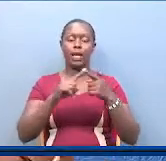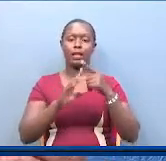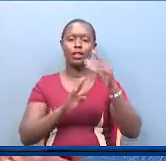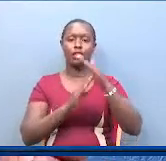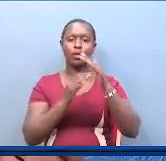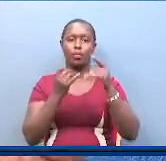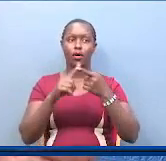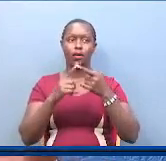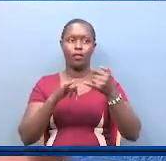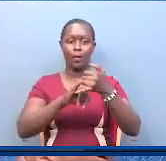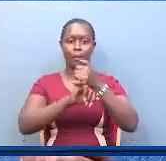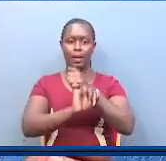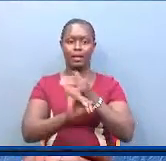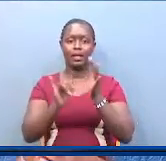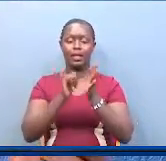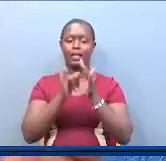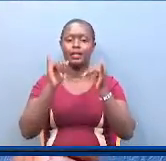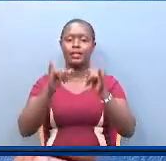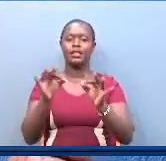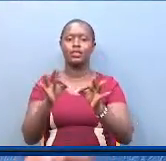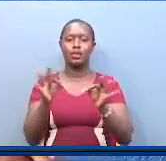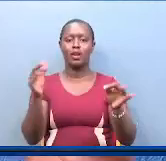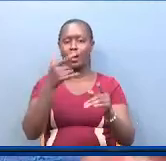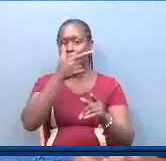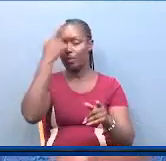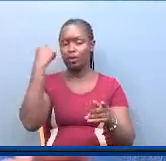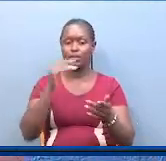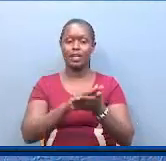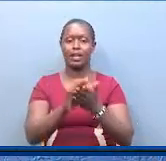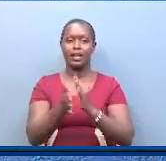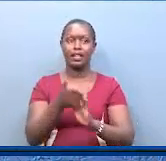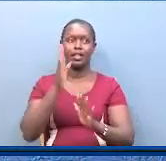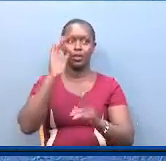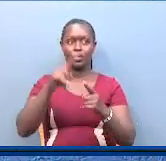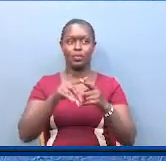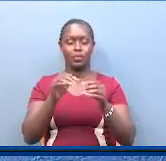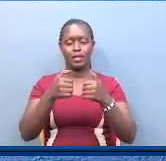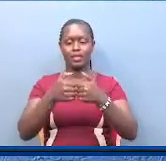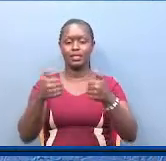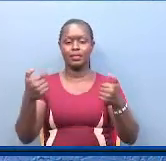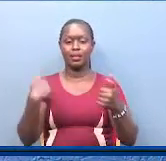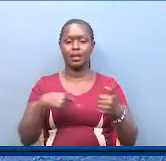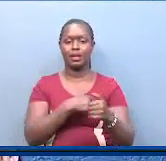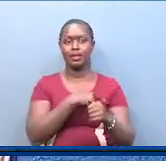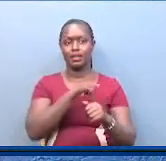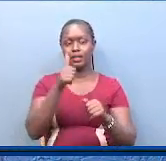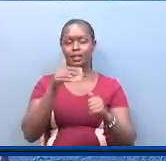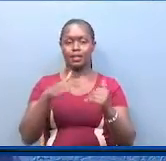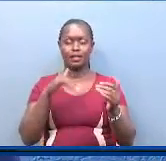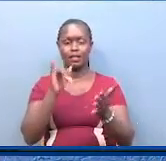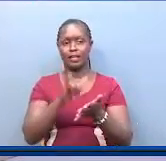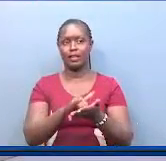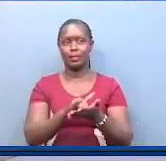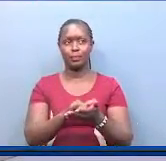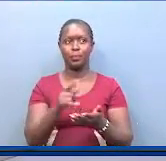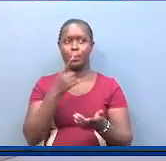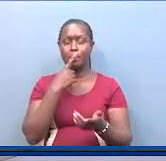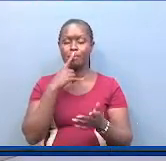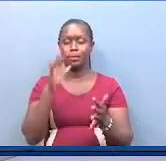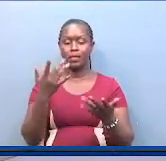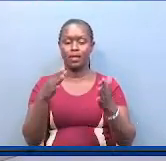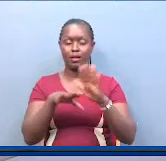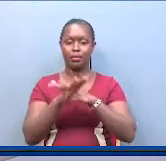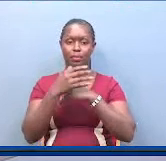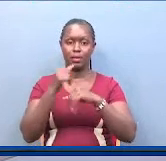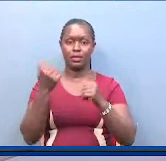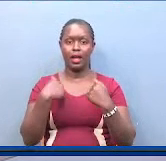of a marriage that lasts, because nothing will ever separate us other than death. Now, Dennis, you say the deputy